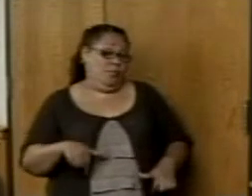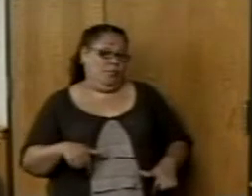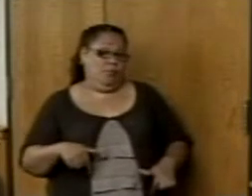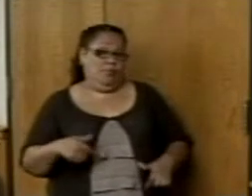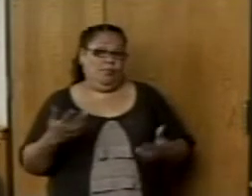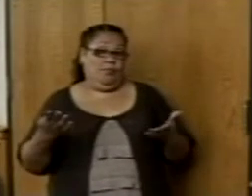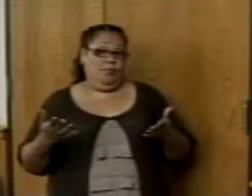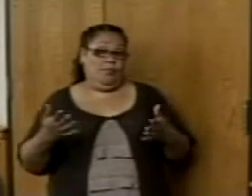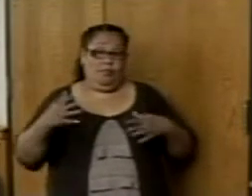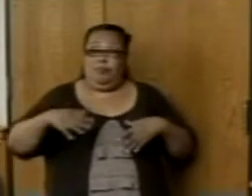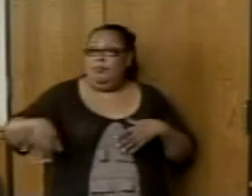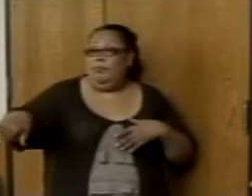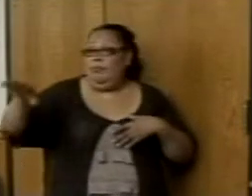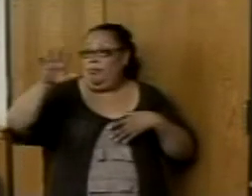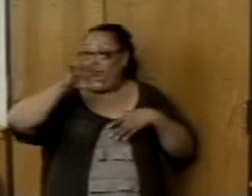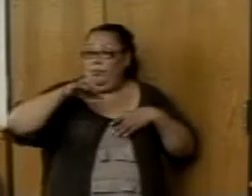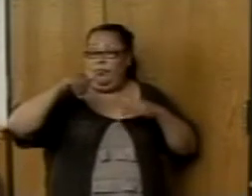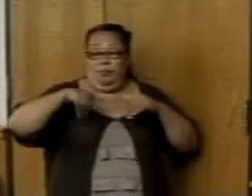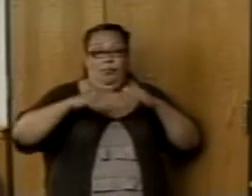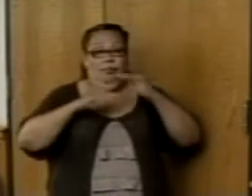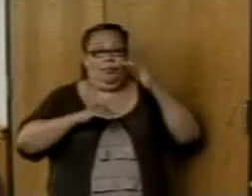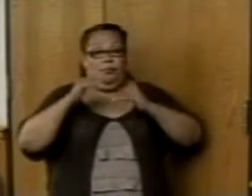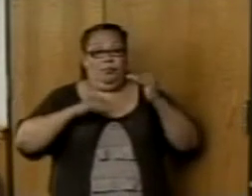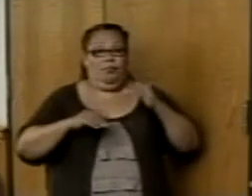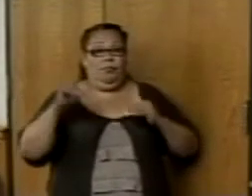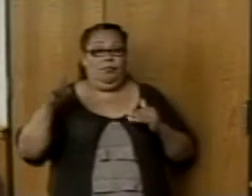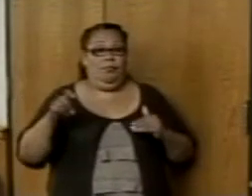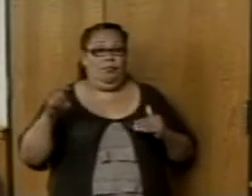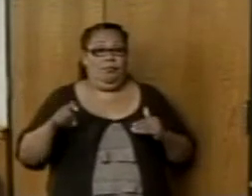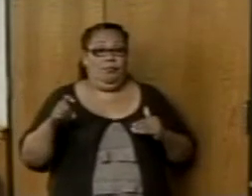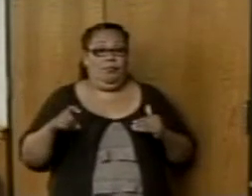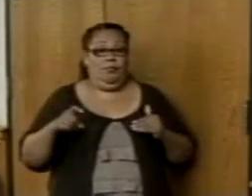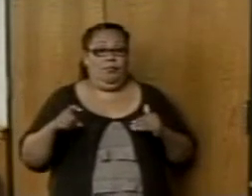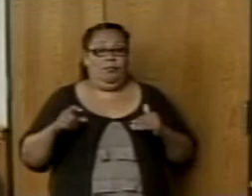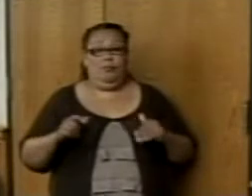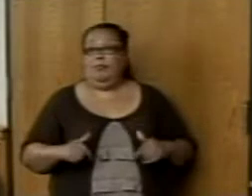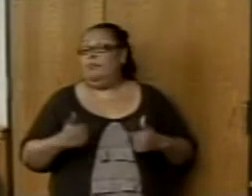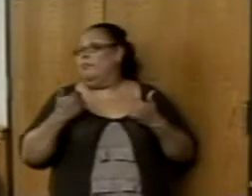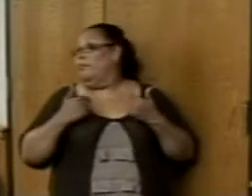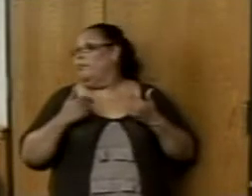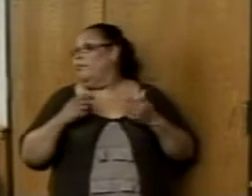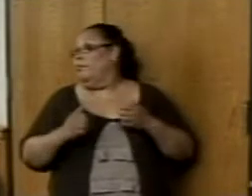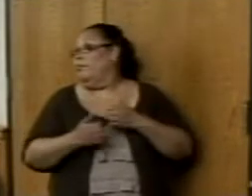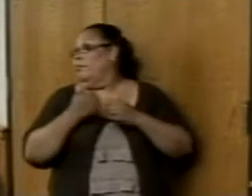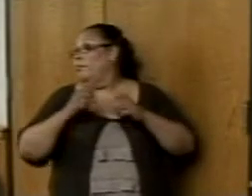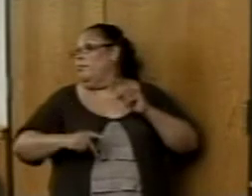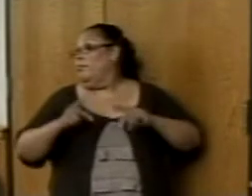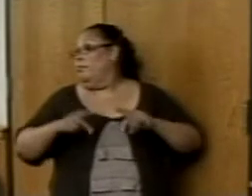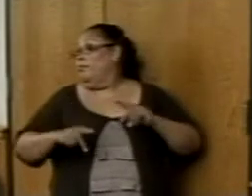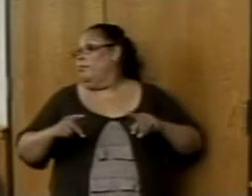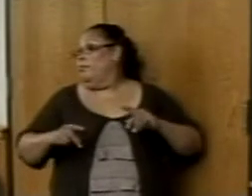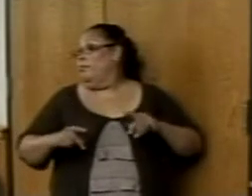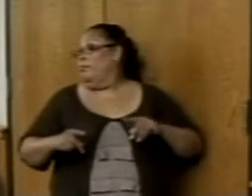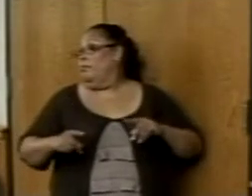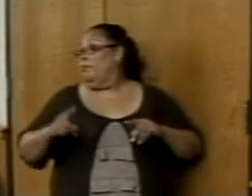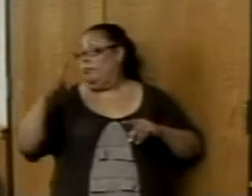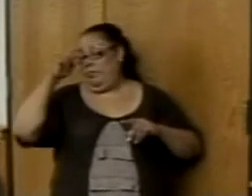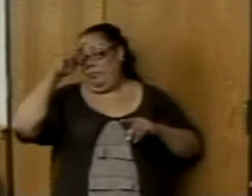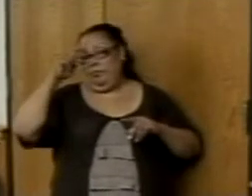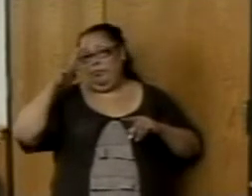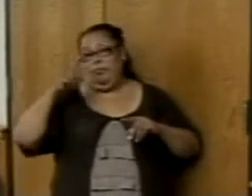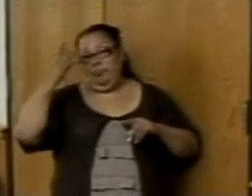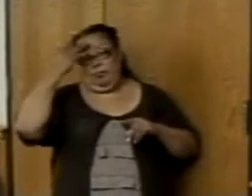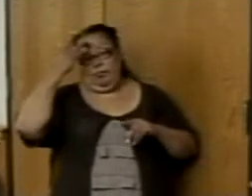anyone outside this circle or at this building would. And I live out there with most people, and most people, I think, are